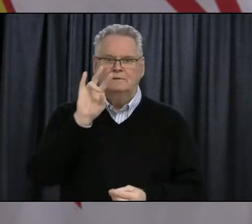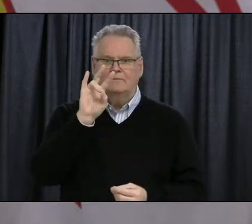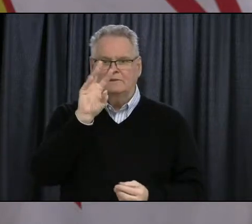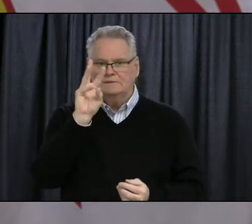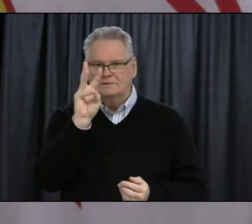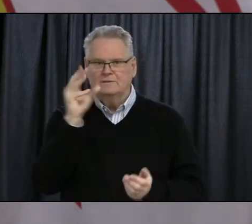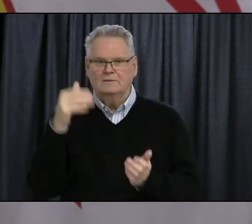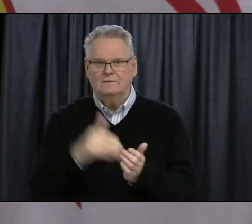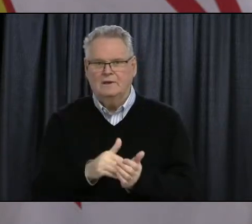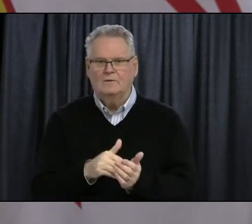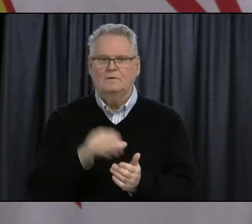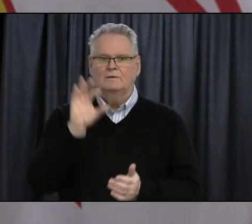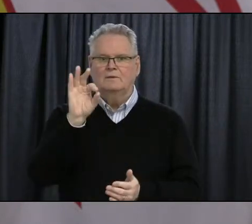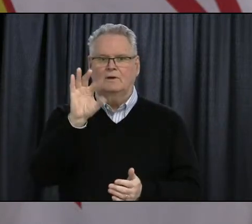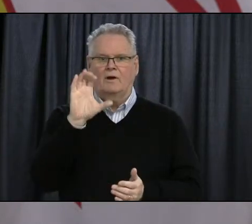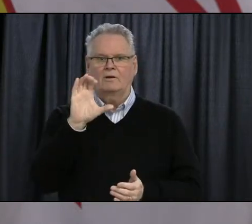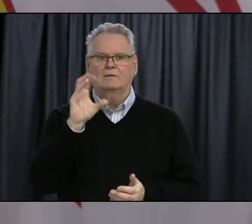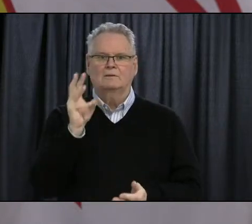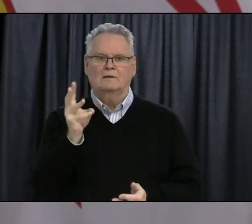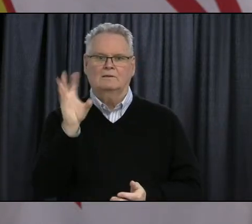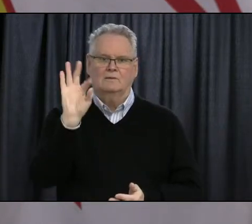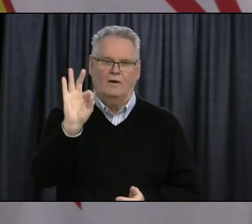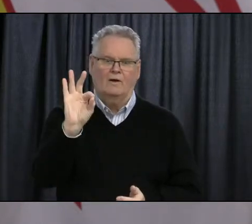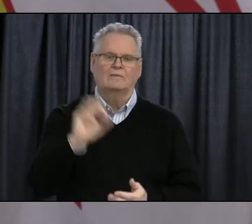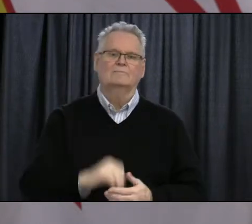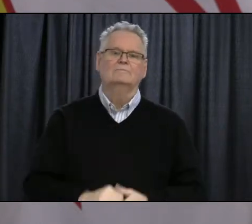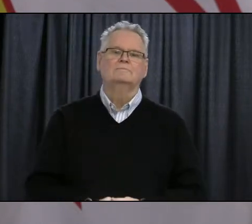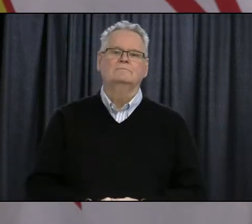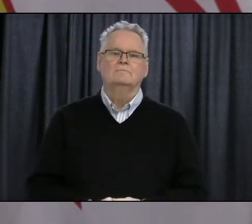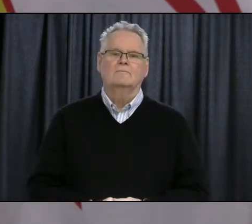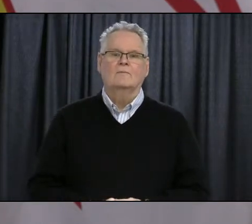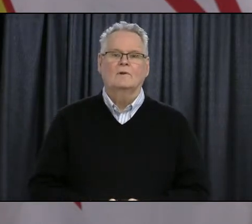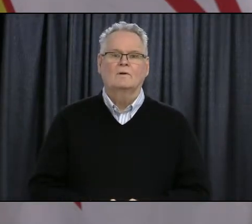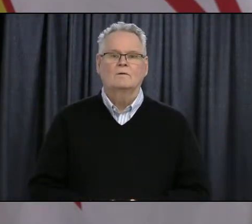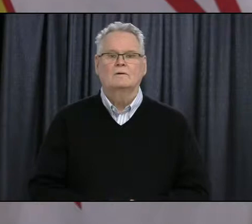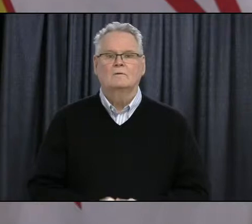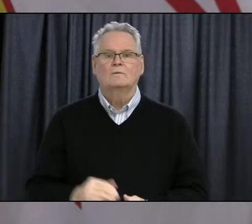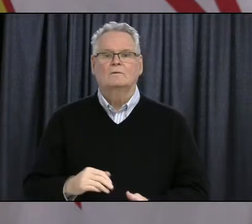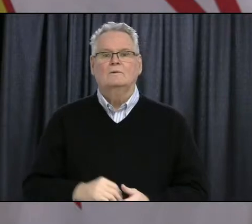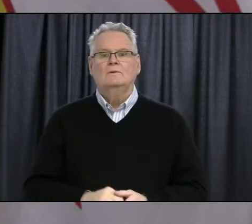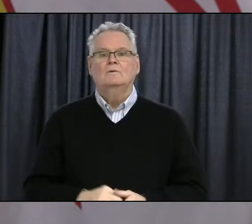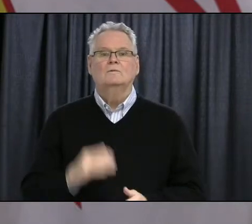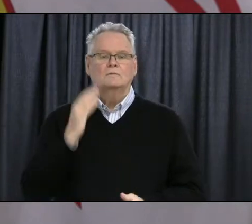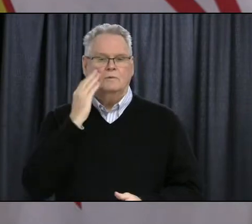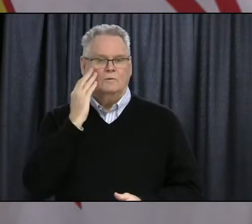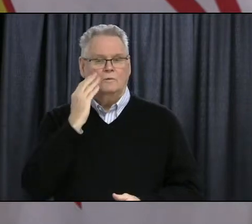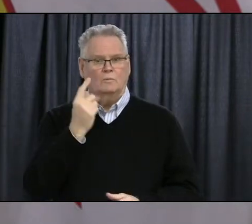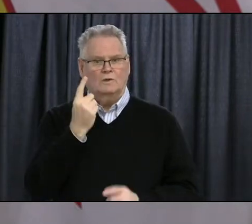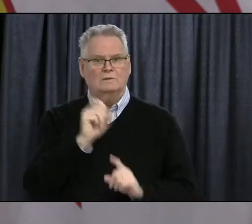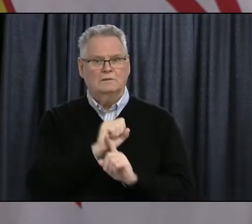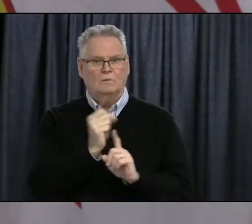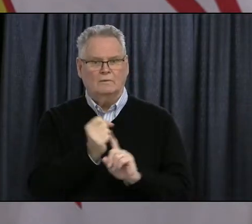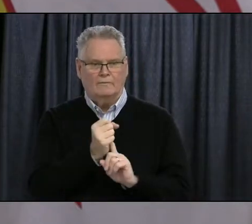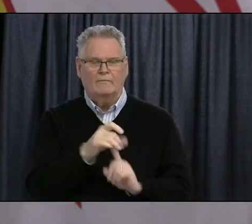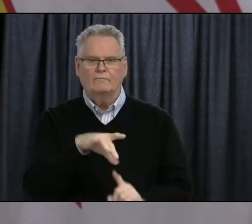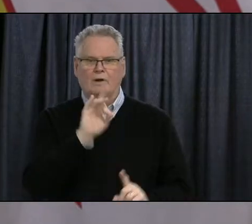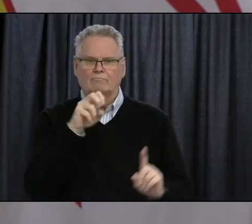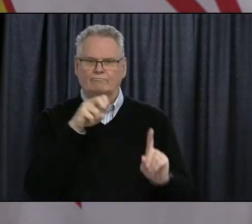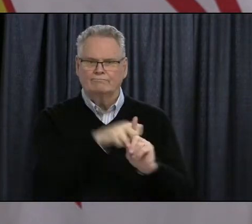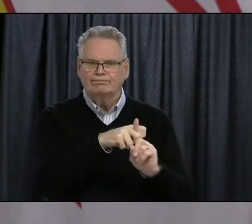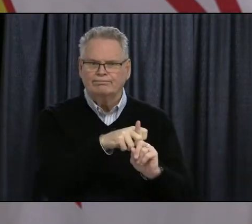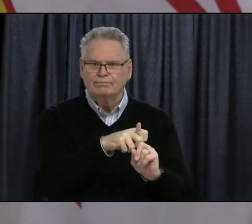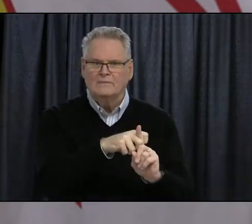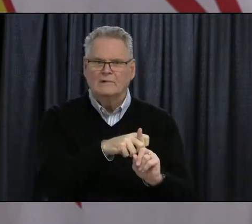We are aware of a situation developing with regard to a case identified on a Marine Atlantic vessel. We have been in